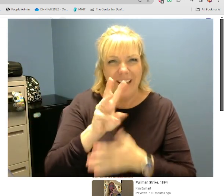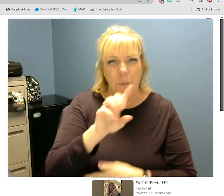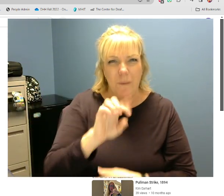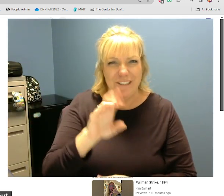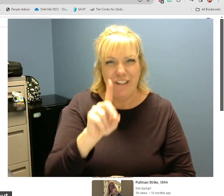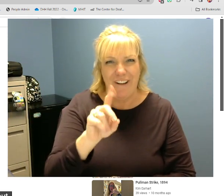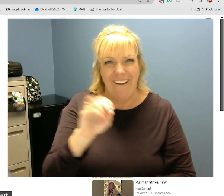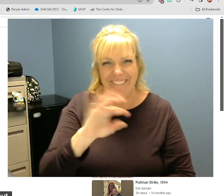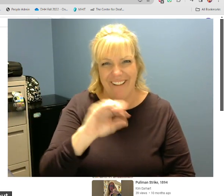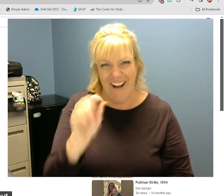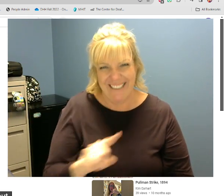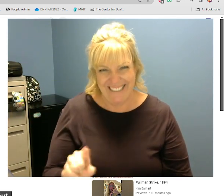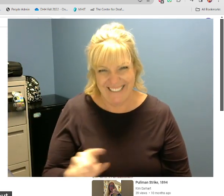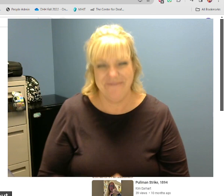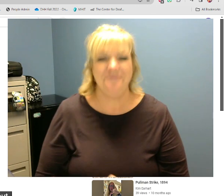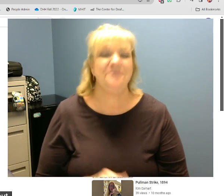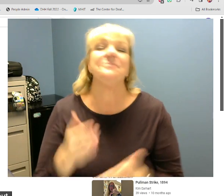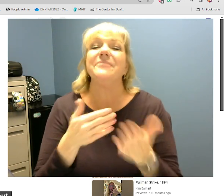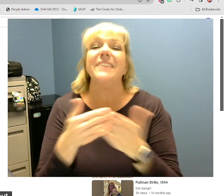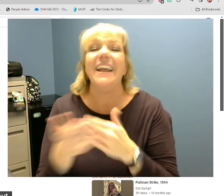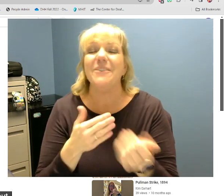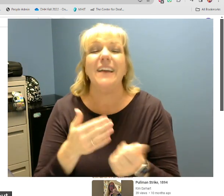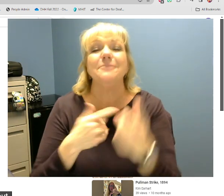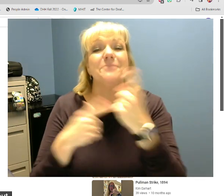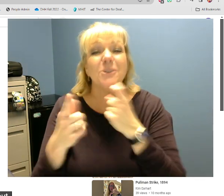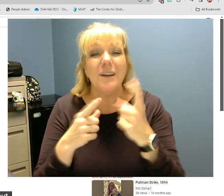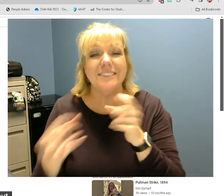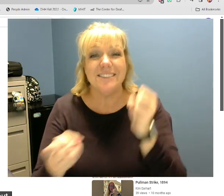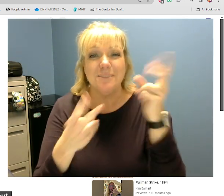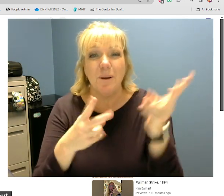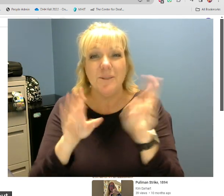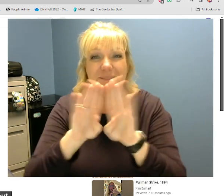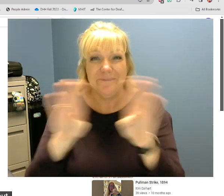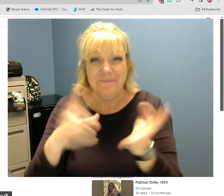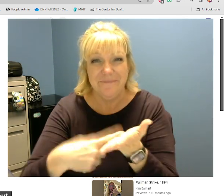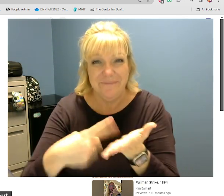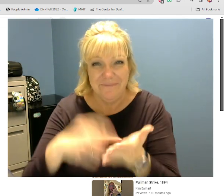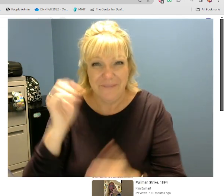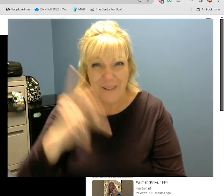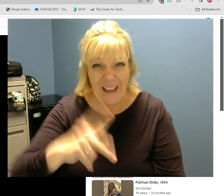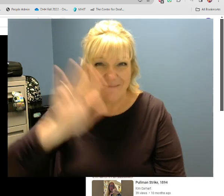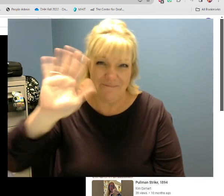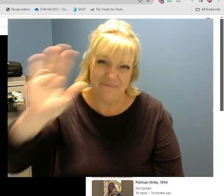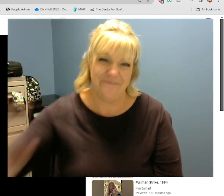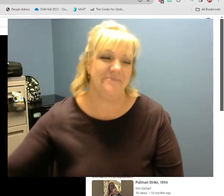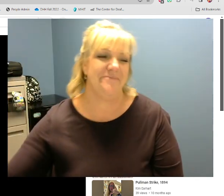All right, if you have any questions, you can put those in the module. I hope you're doing well. Take care.